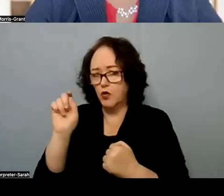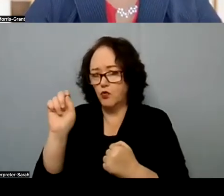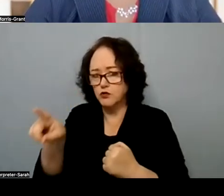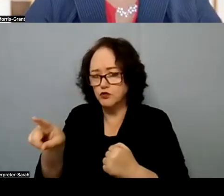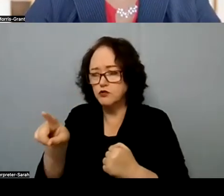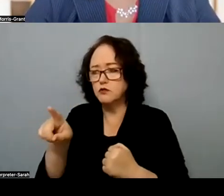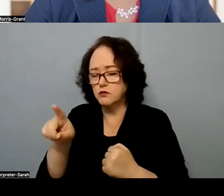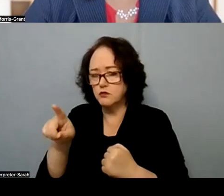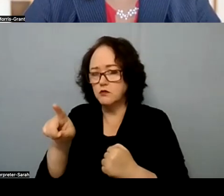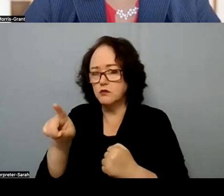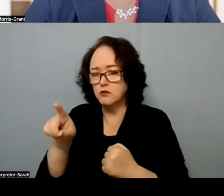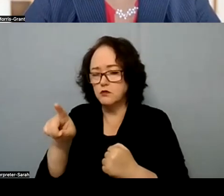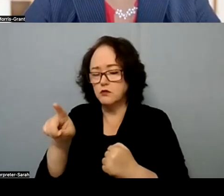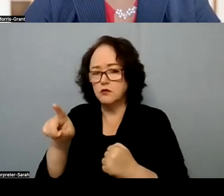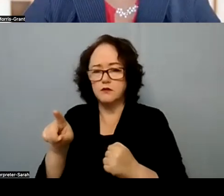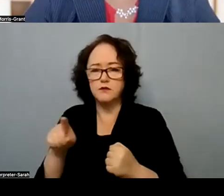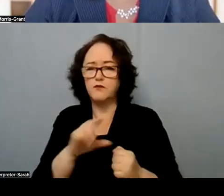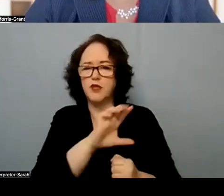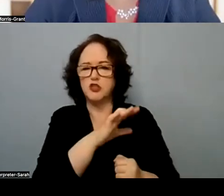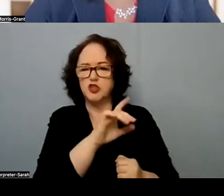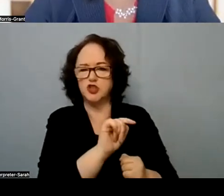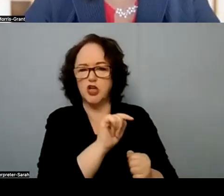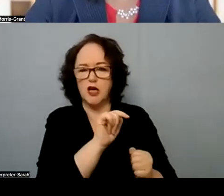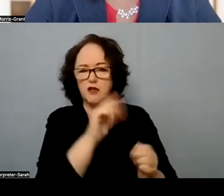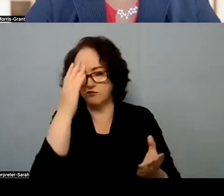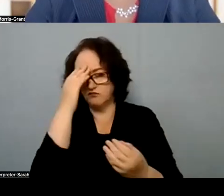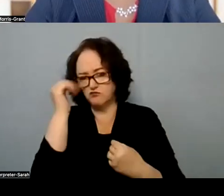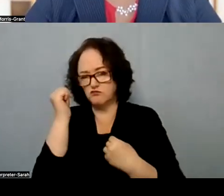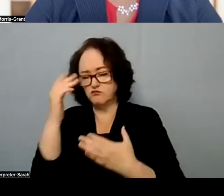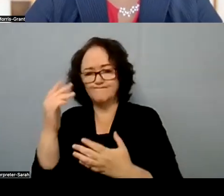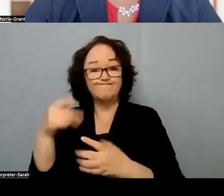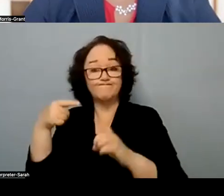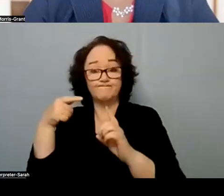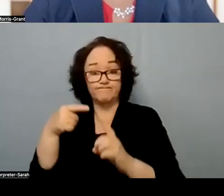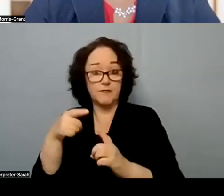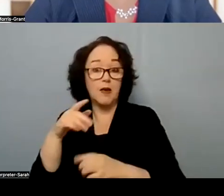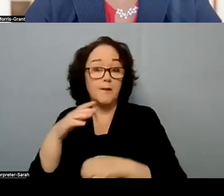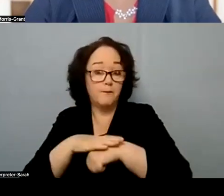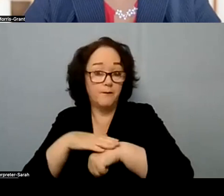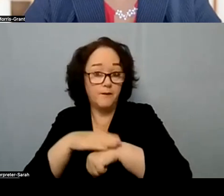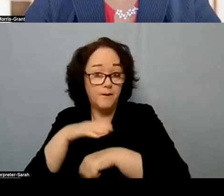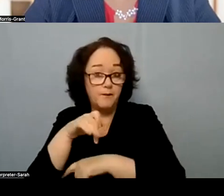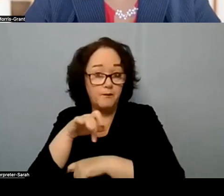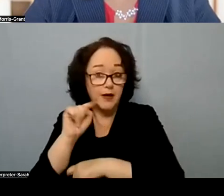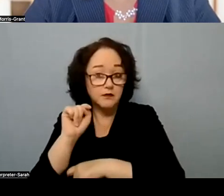the chat, and it is about pets. Andrea is asking, what about survivors who have